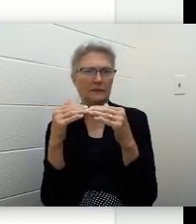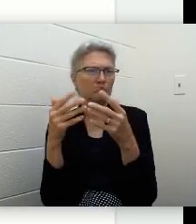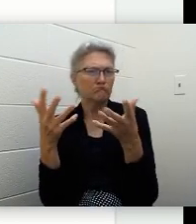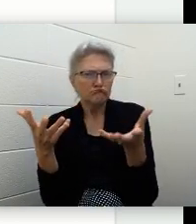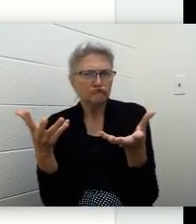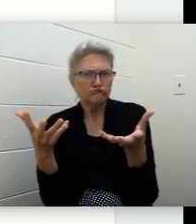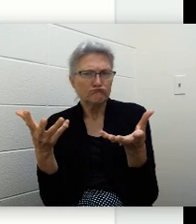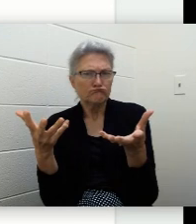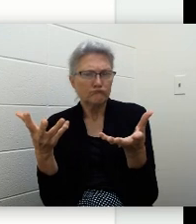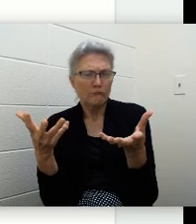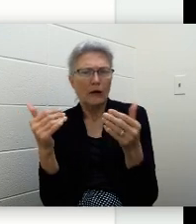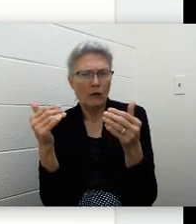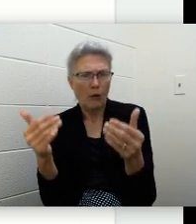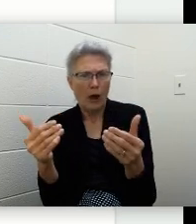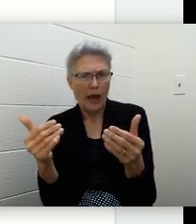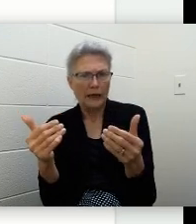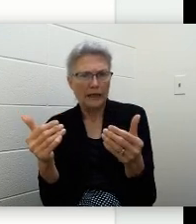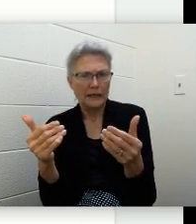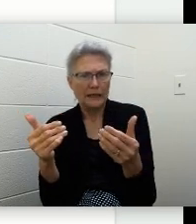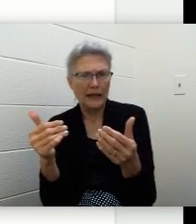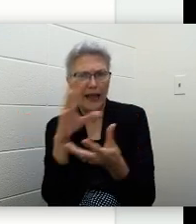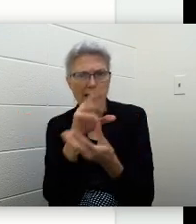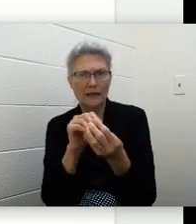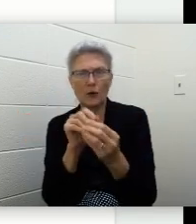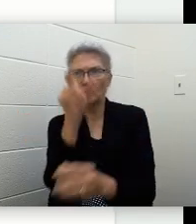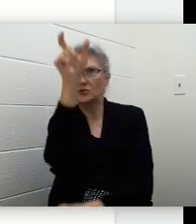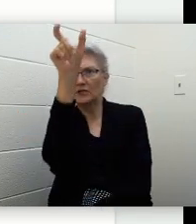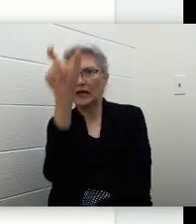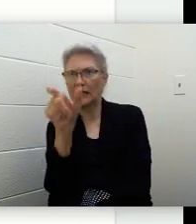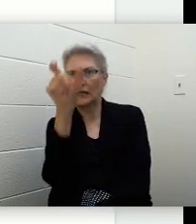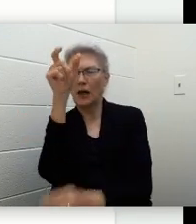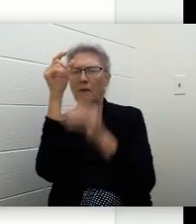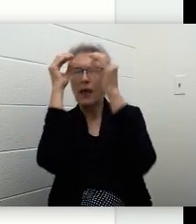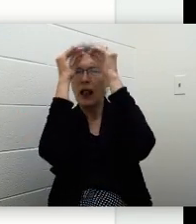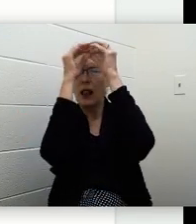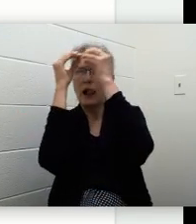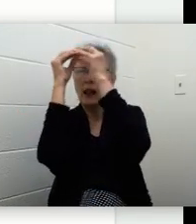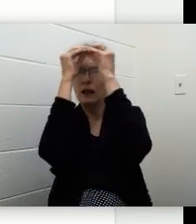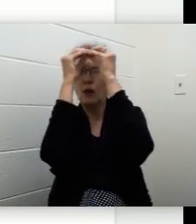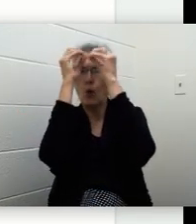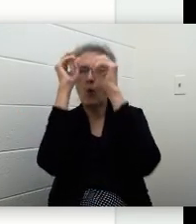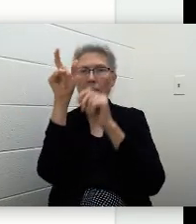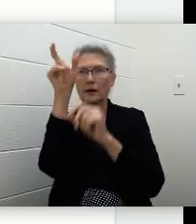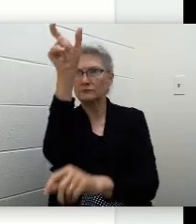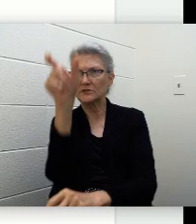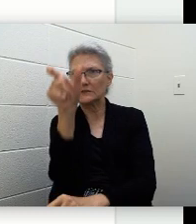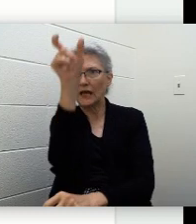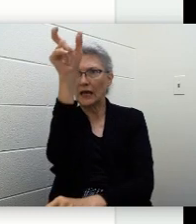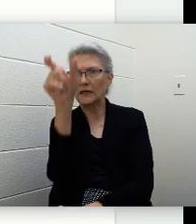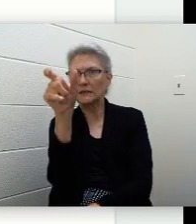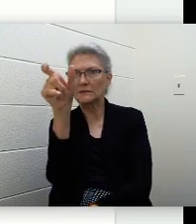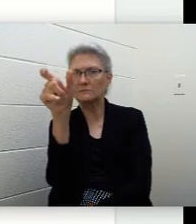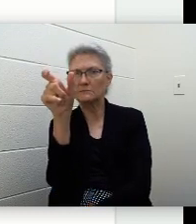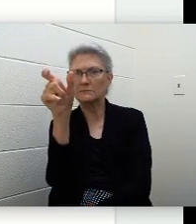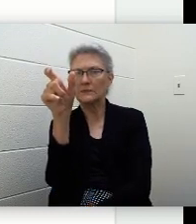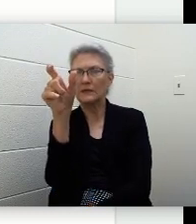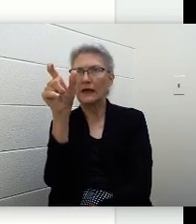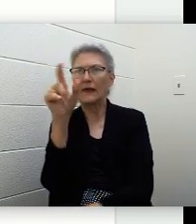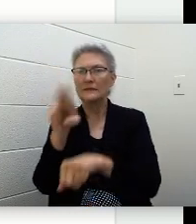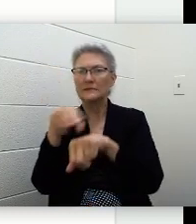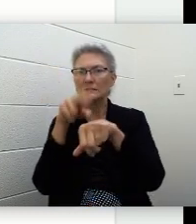18, and I can go ahead and I can either add it up mentally, or I can go ahead and even do the